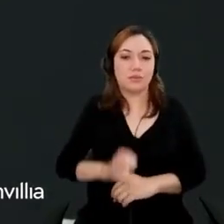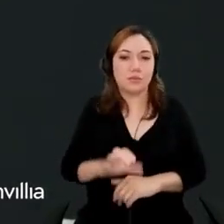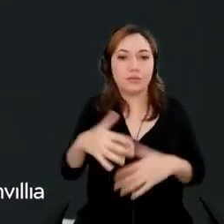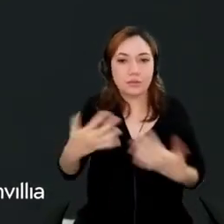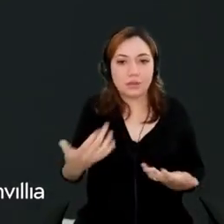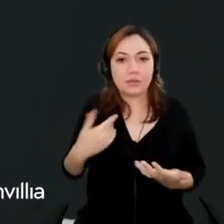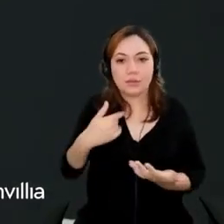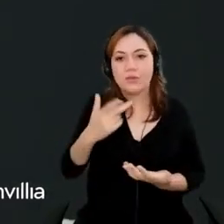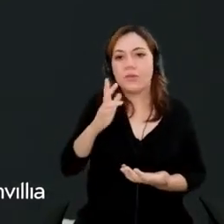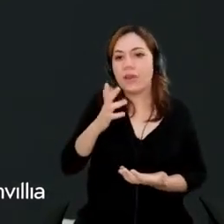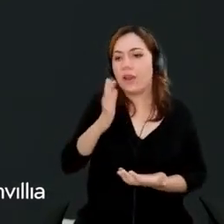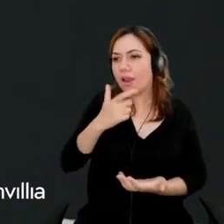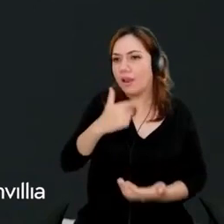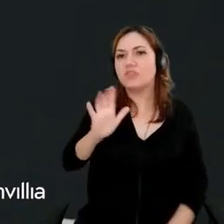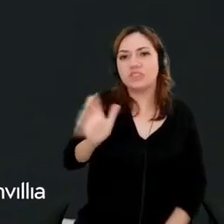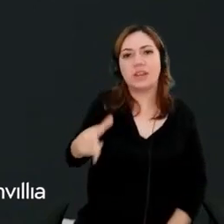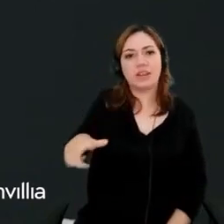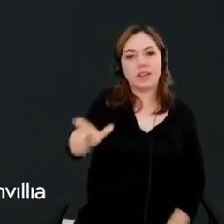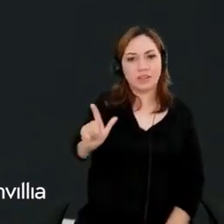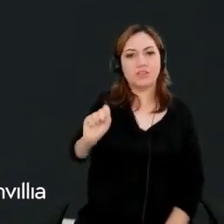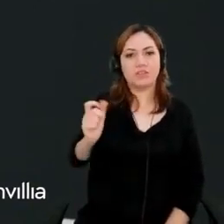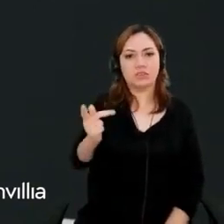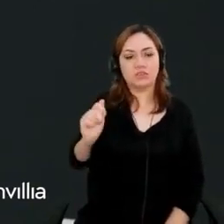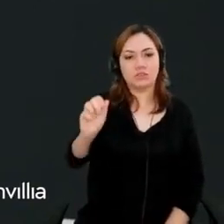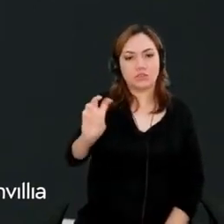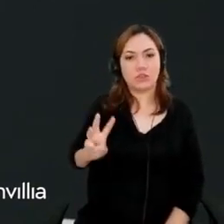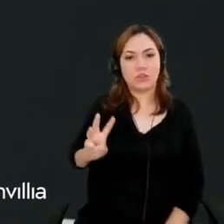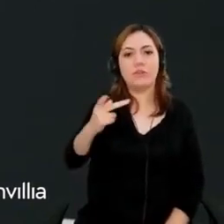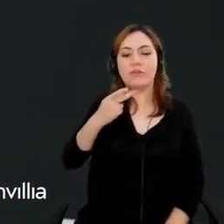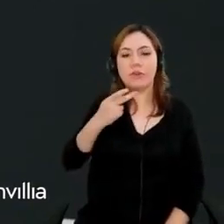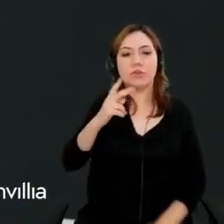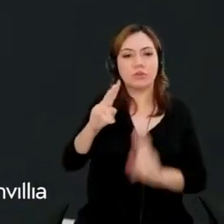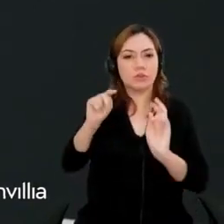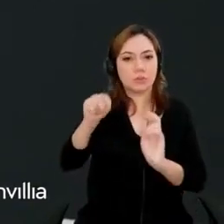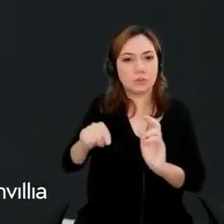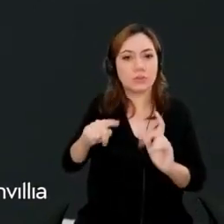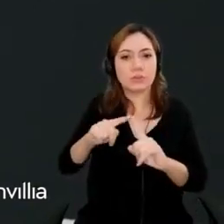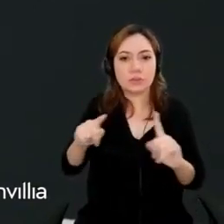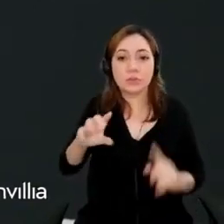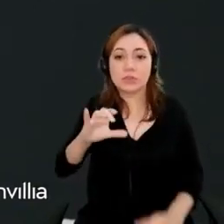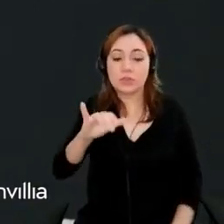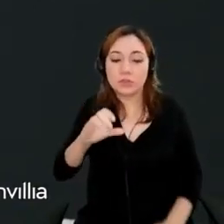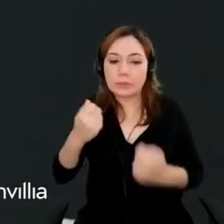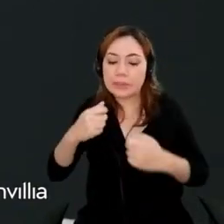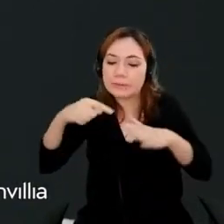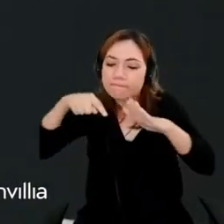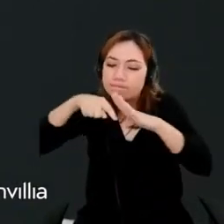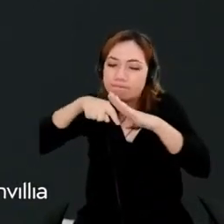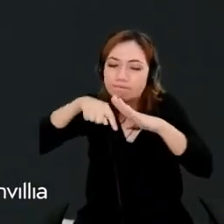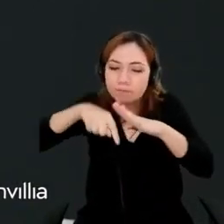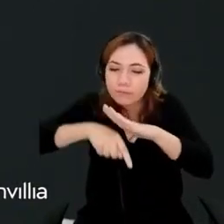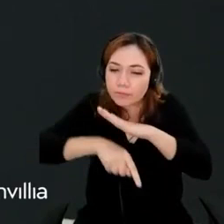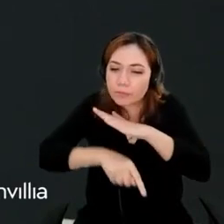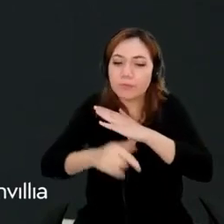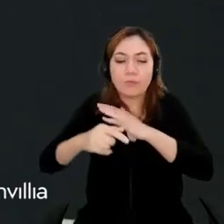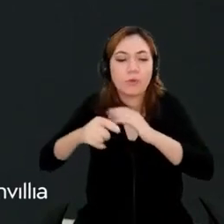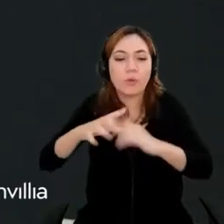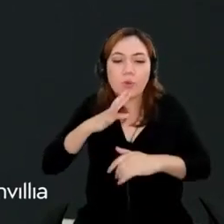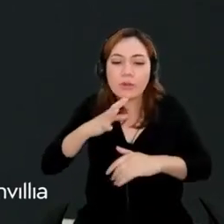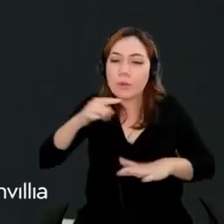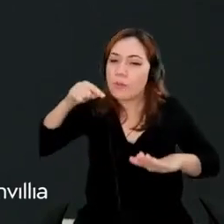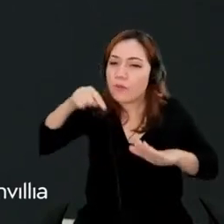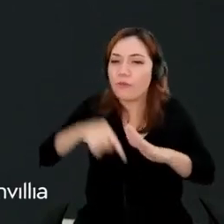that. But I believe the CIO need to go deep in the customer experience to understand customer segmentation, to